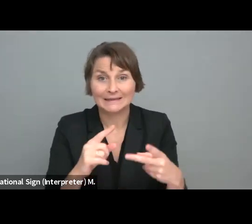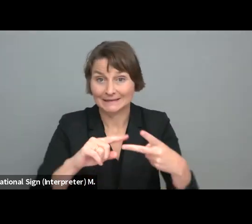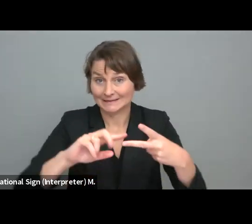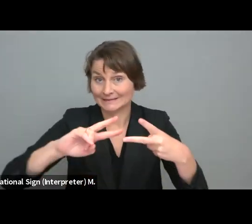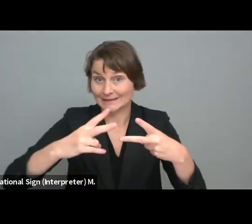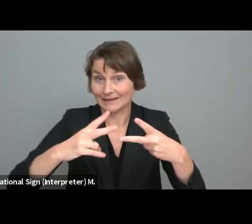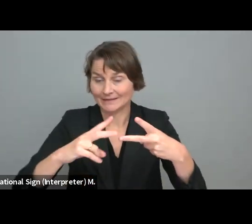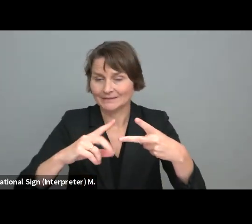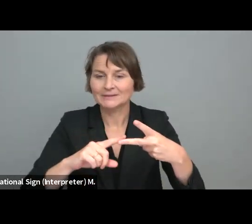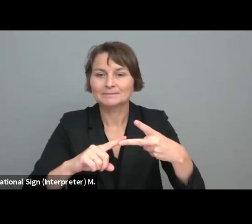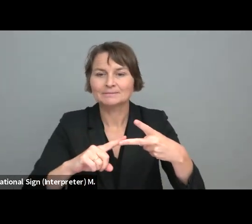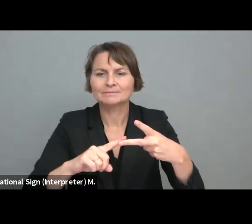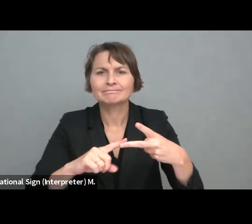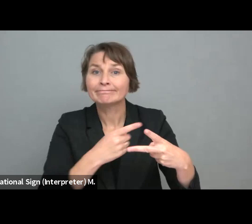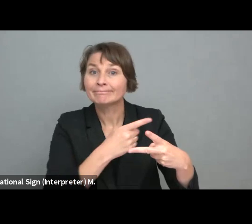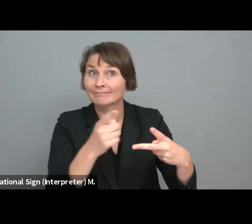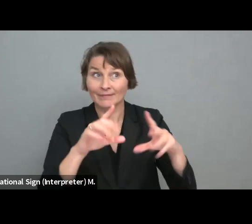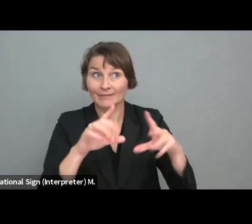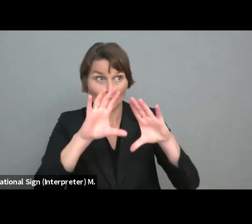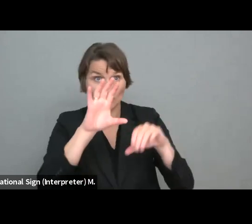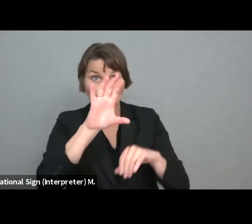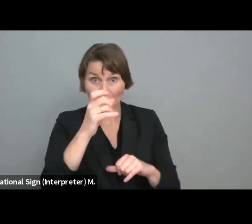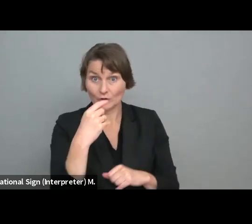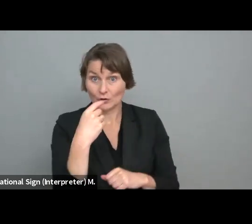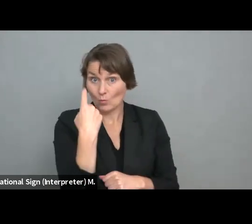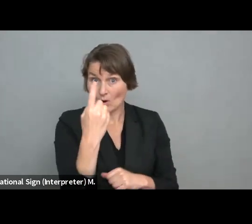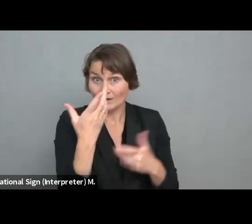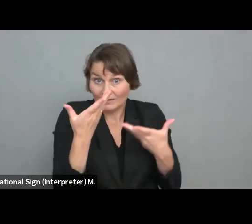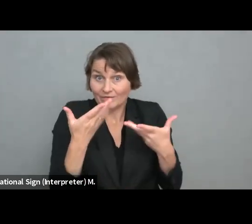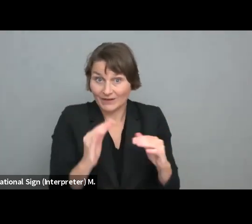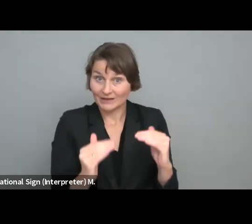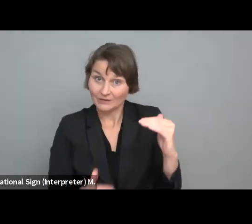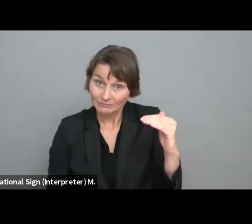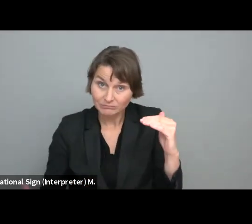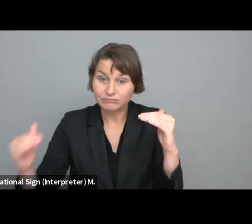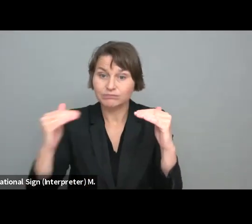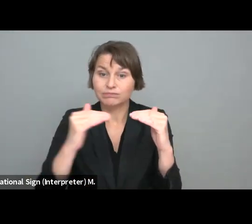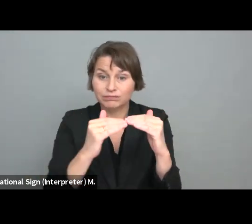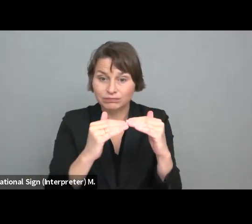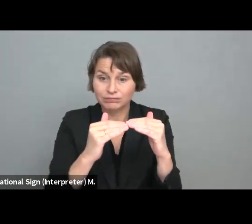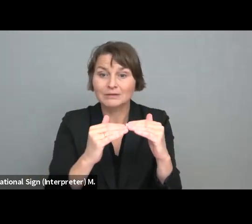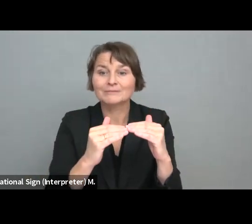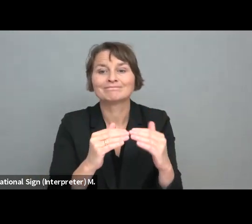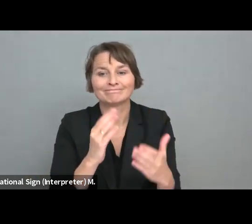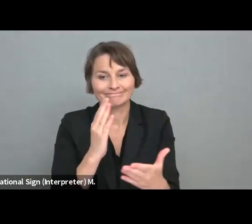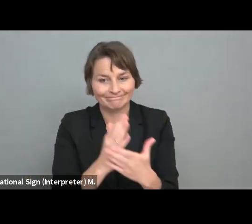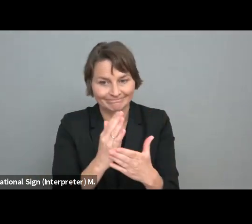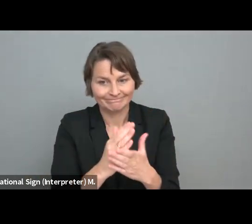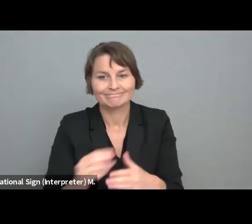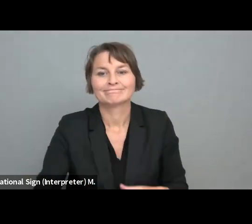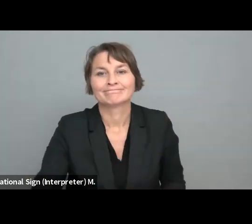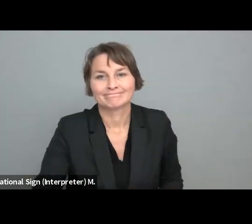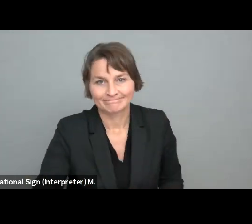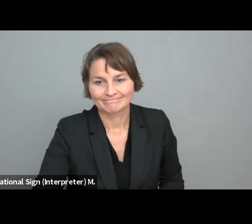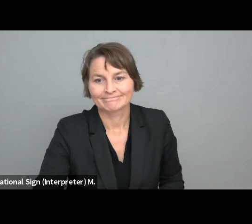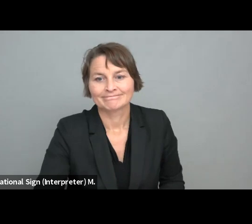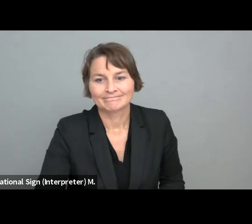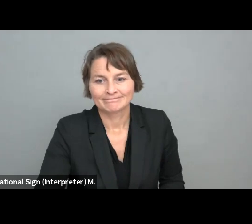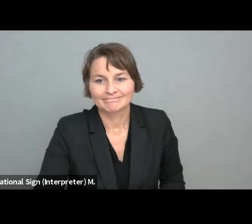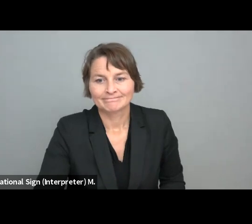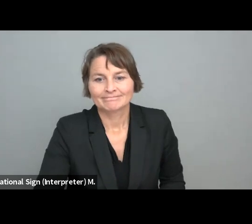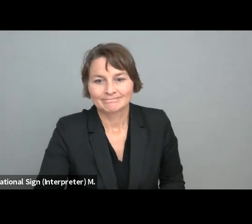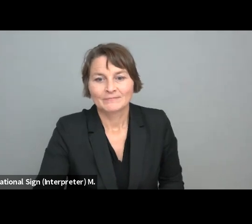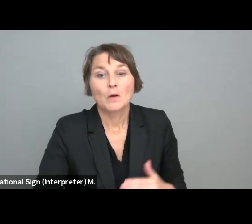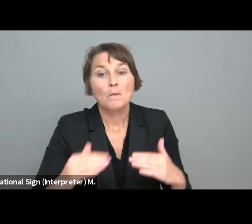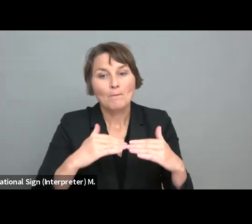pay gap? Well, the truth is 69% of you are correct. We are still sitting with no, but we're going to